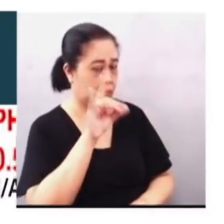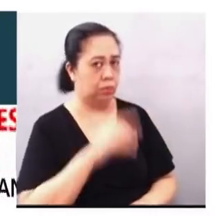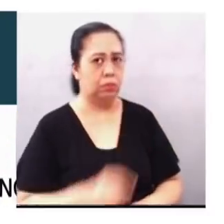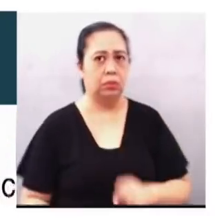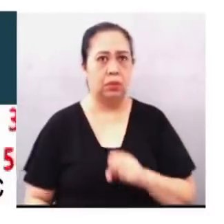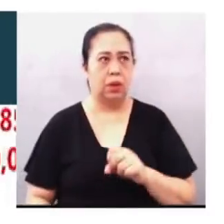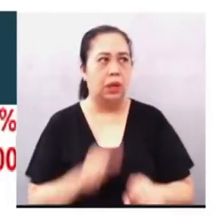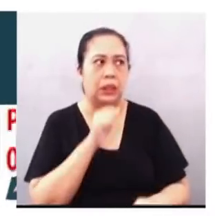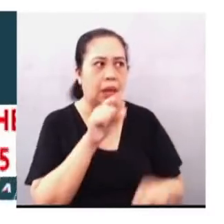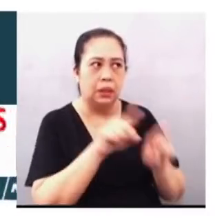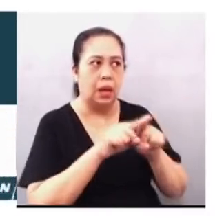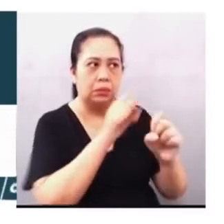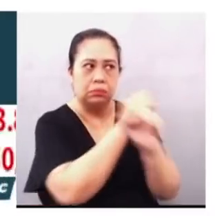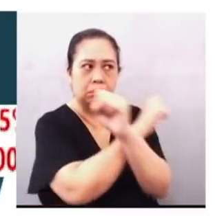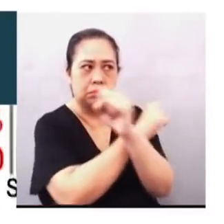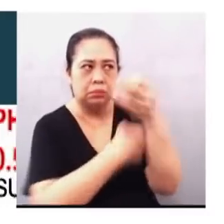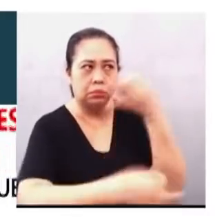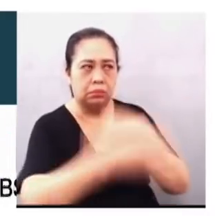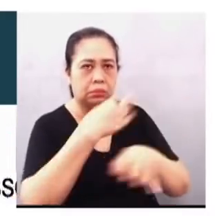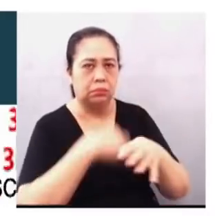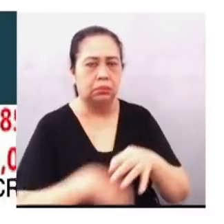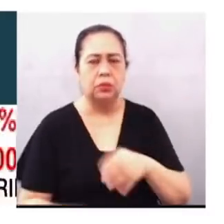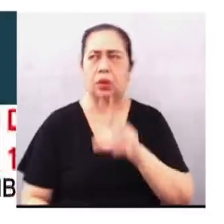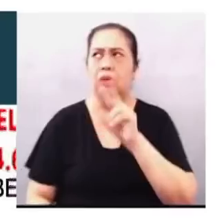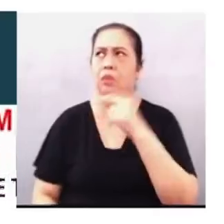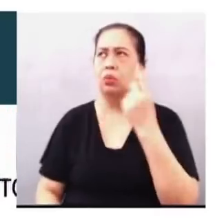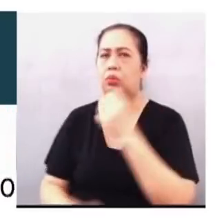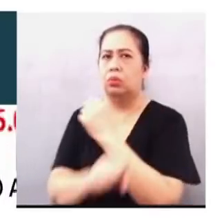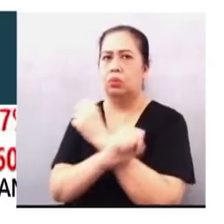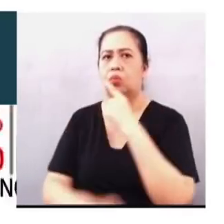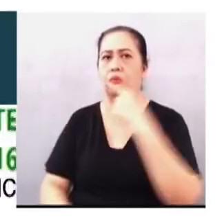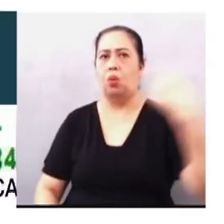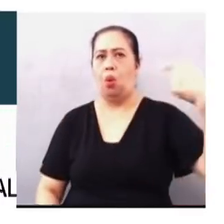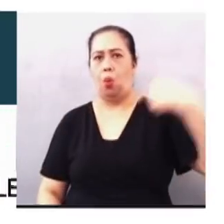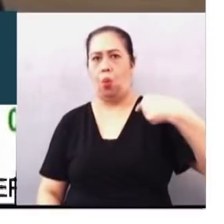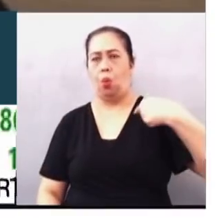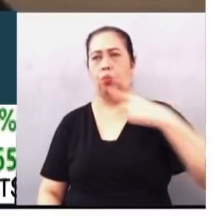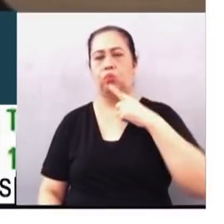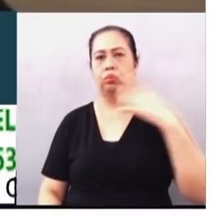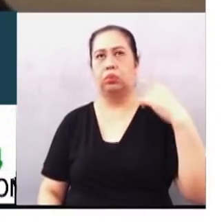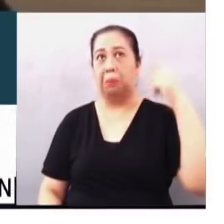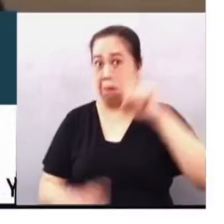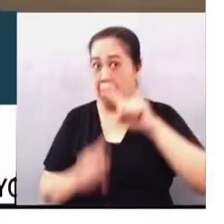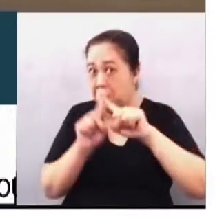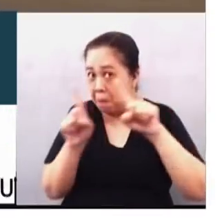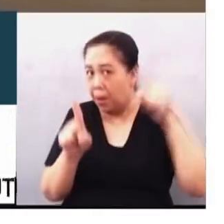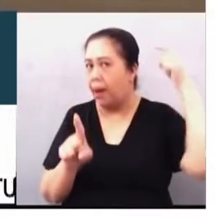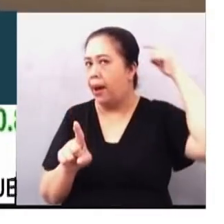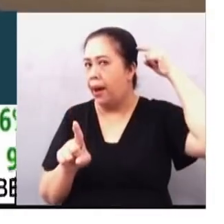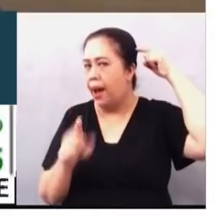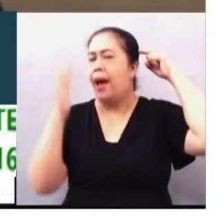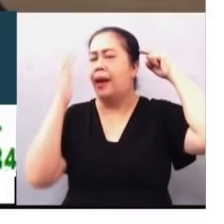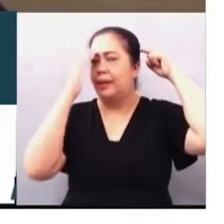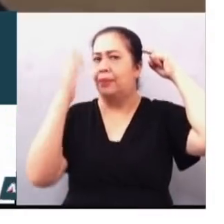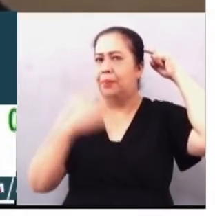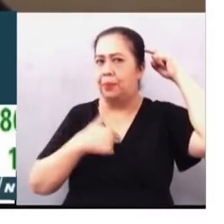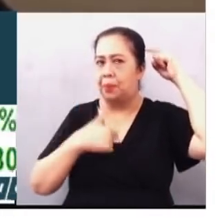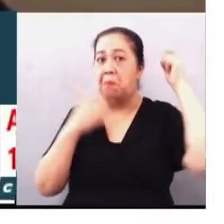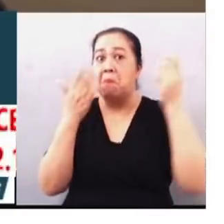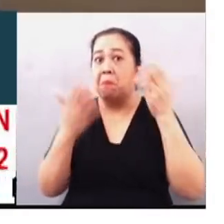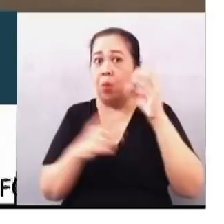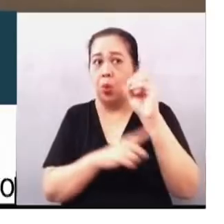yes. Bilang placeholder. Hindi lang placeholder, kundi ako talaga. But at the back of my mind, alam ko na mayroong pang October